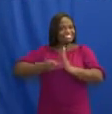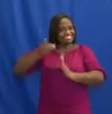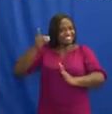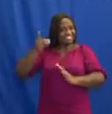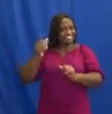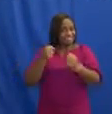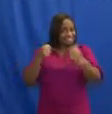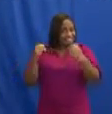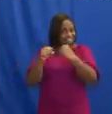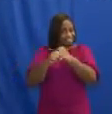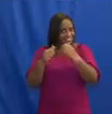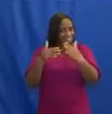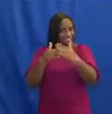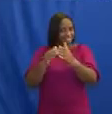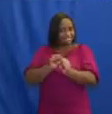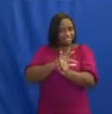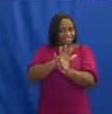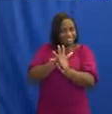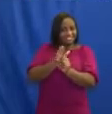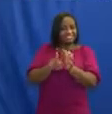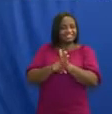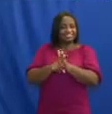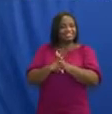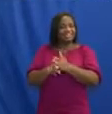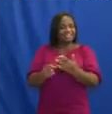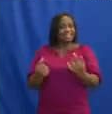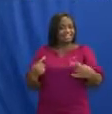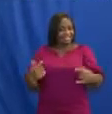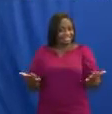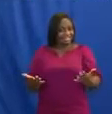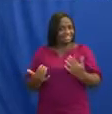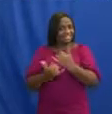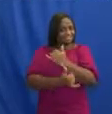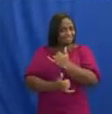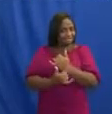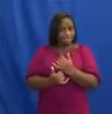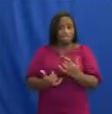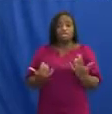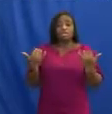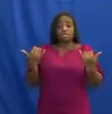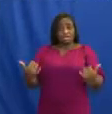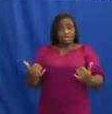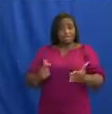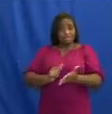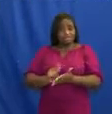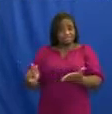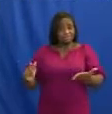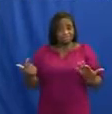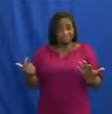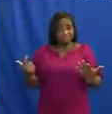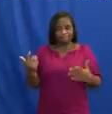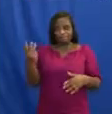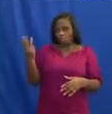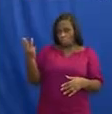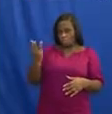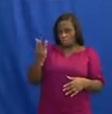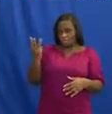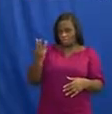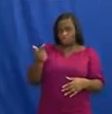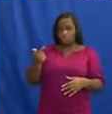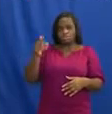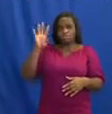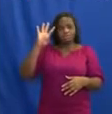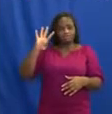against COVID-19 has taken place in our country. In the course of this week,